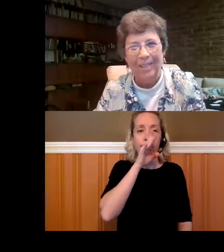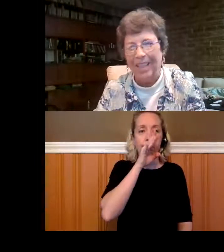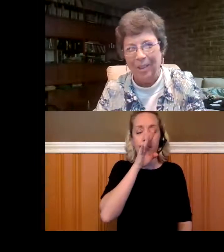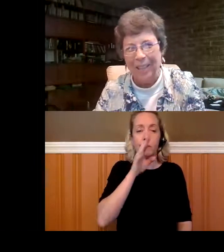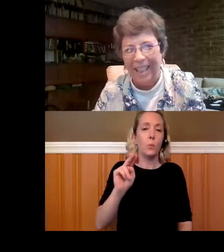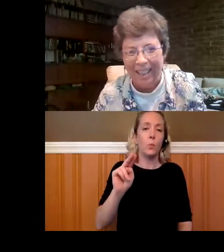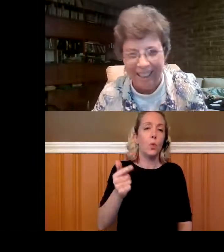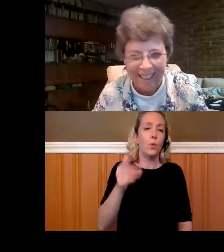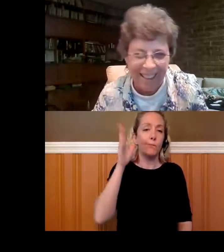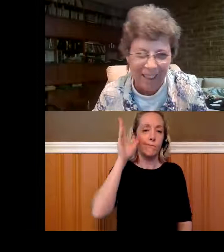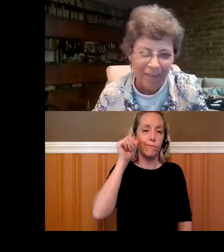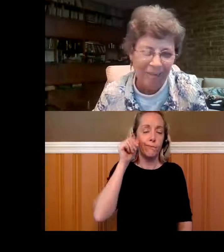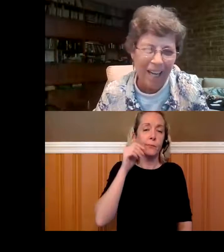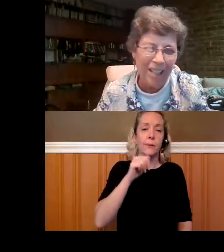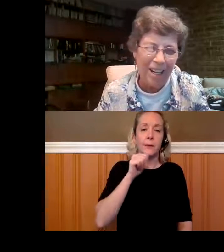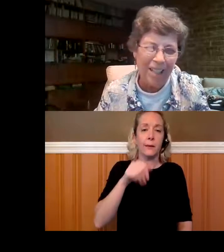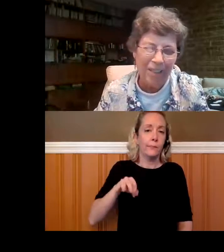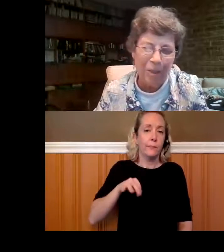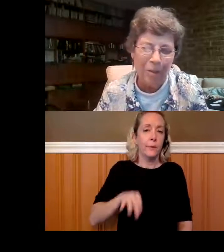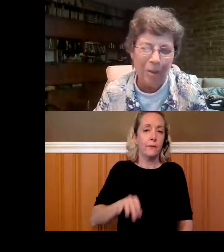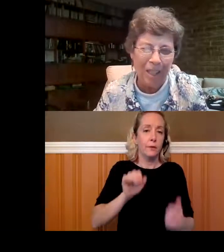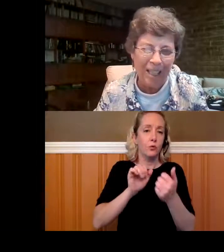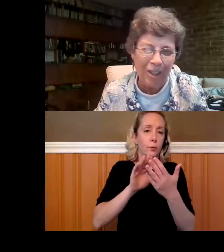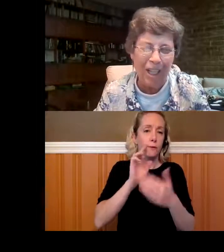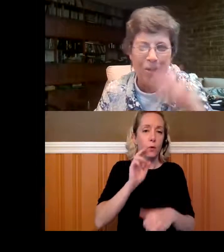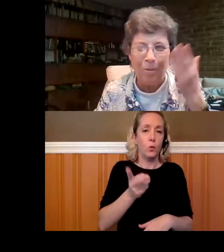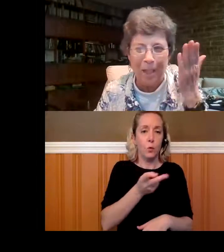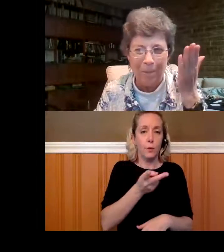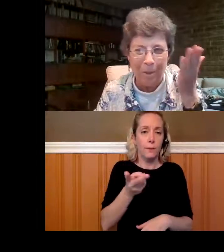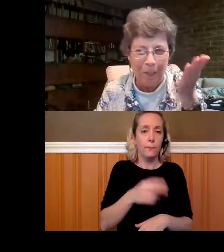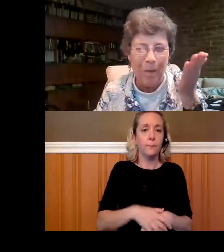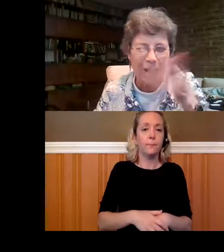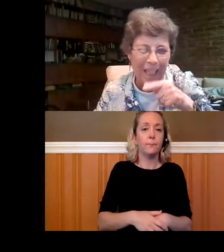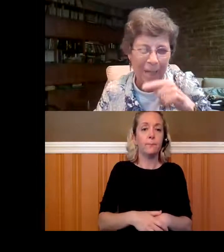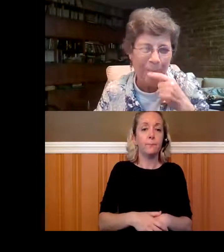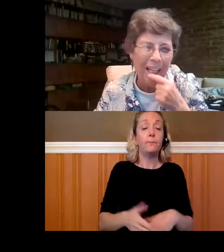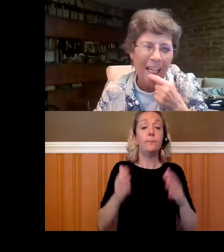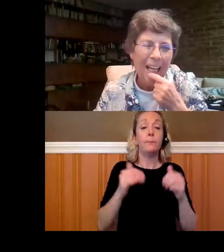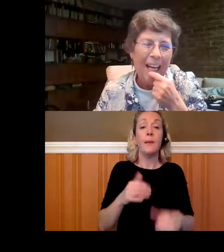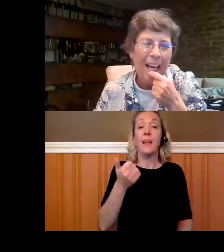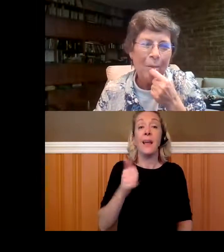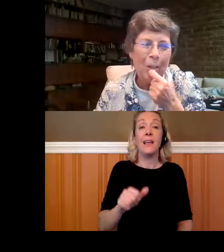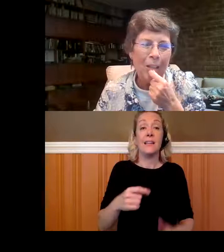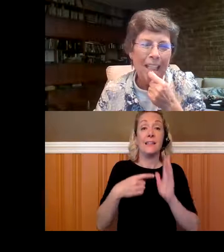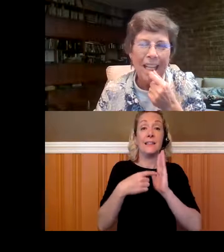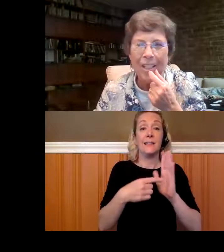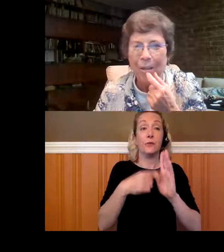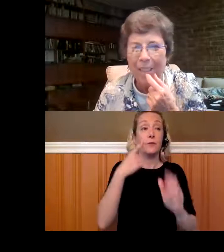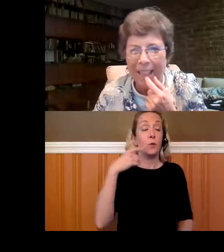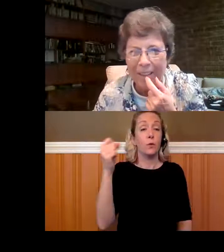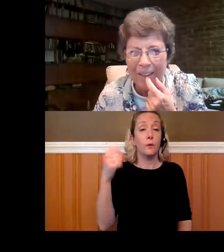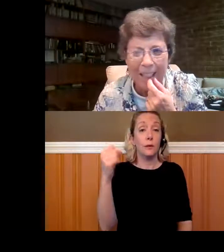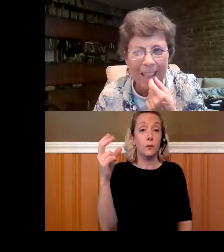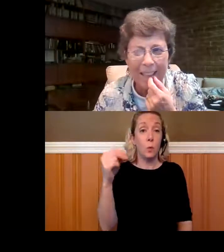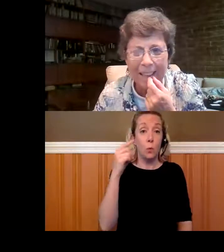So that was not a useful strategy for them to respond to him. Were there any yes/no signals?